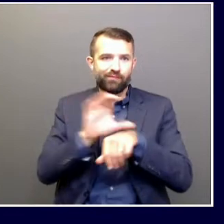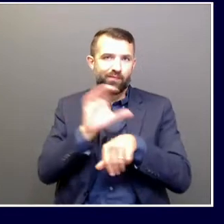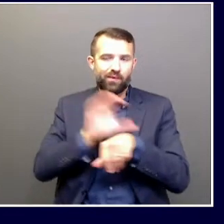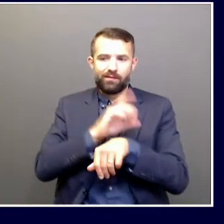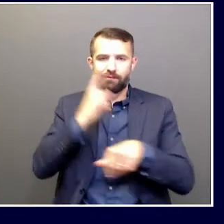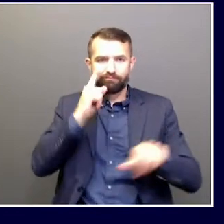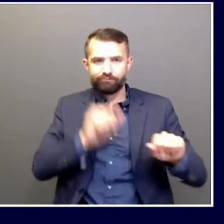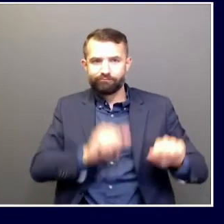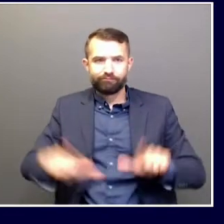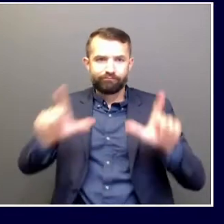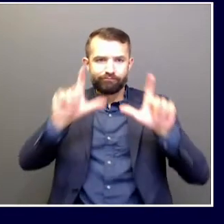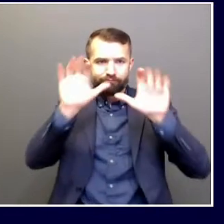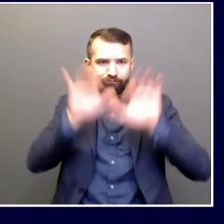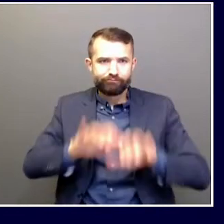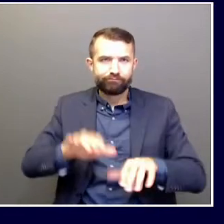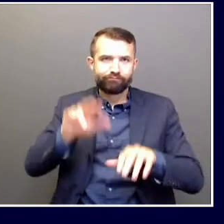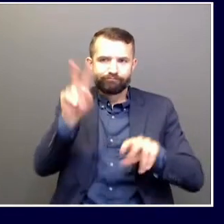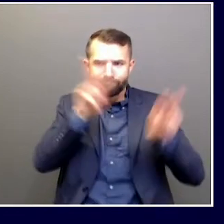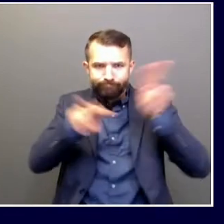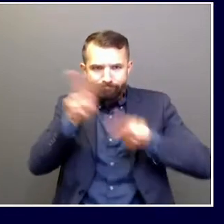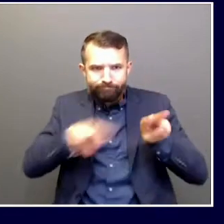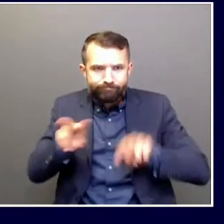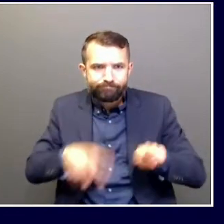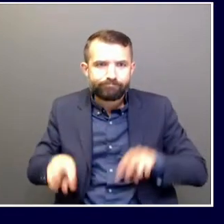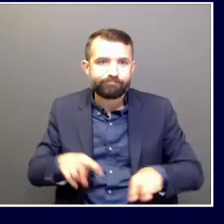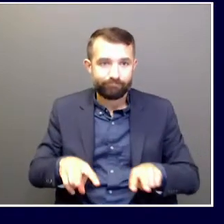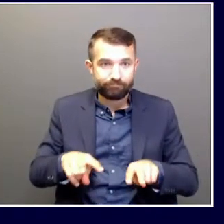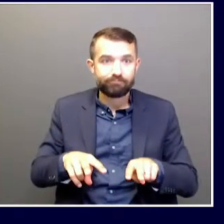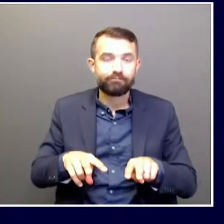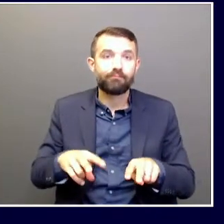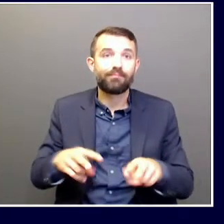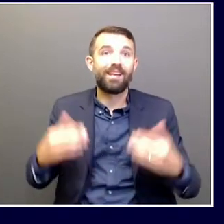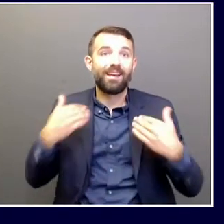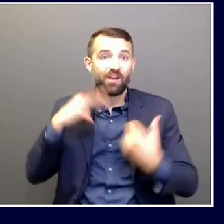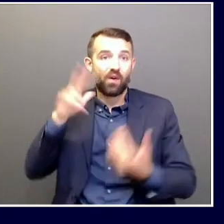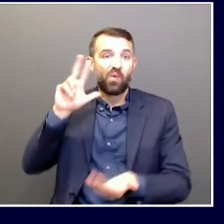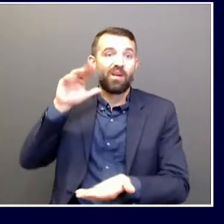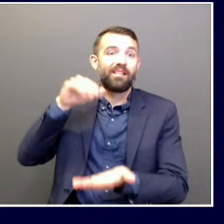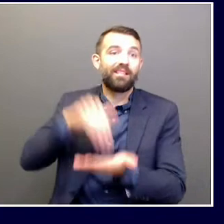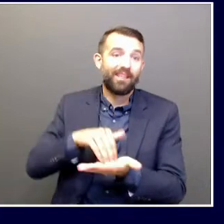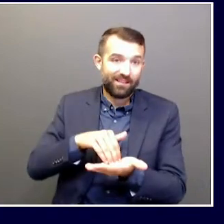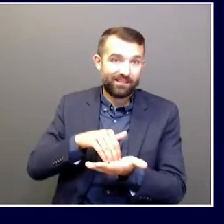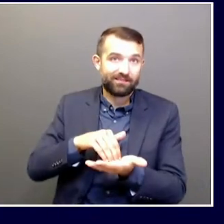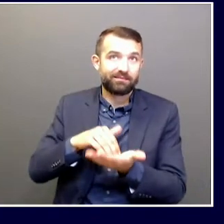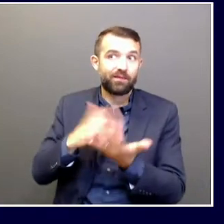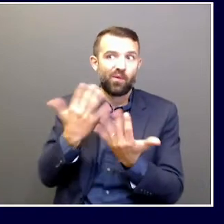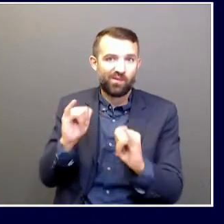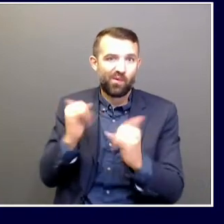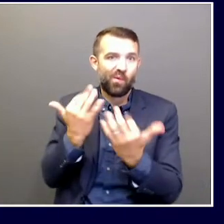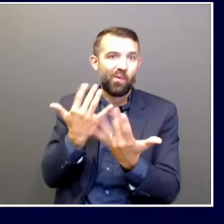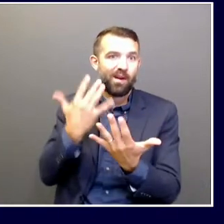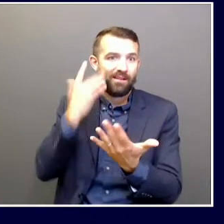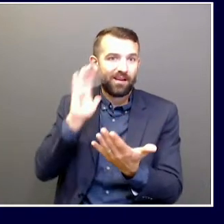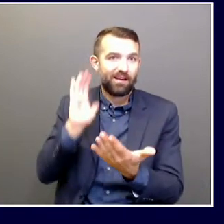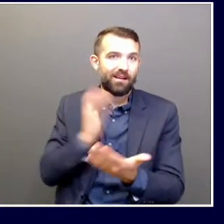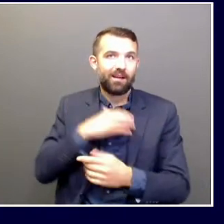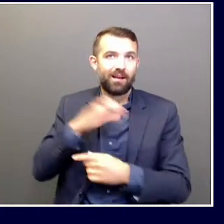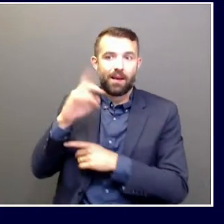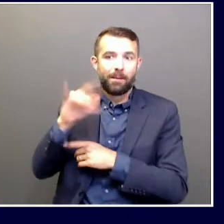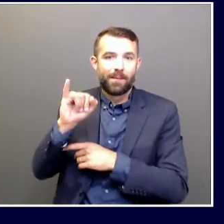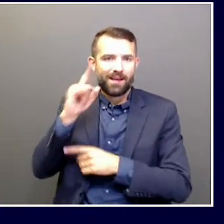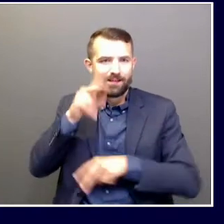we had approximately 3,000 laboratory results that were awaiting review. Right now in Maine, there